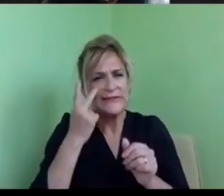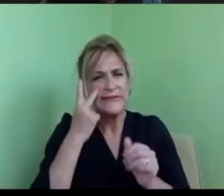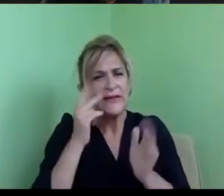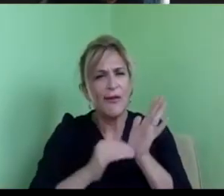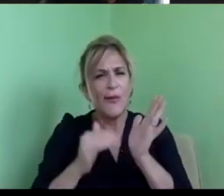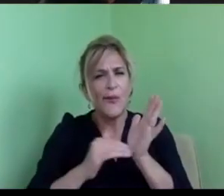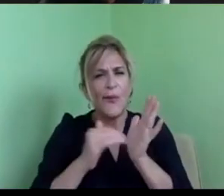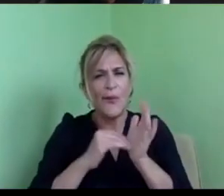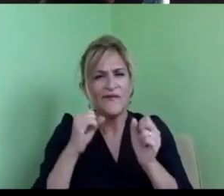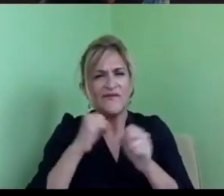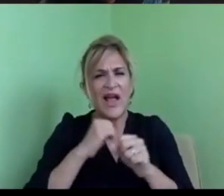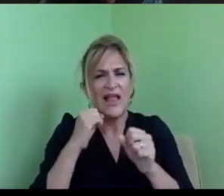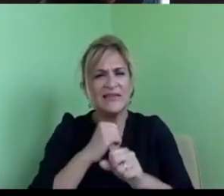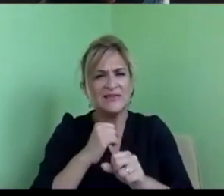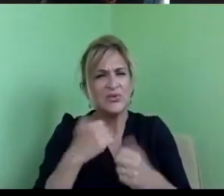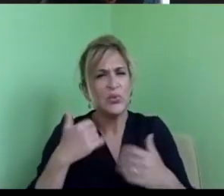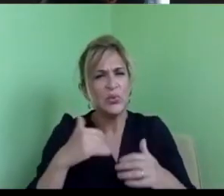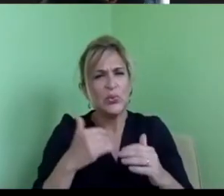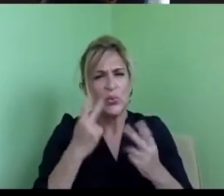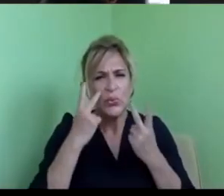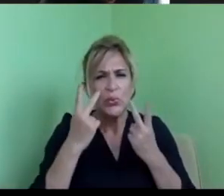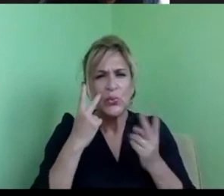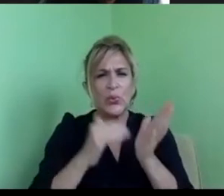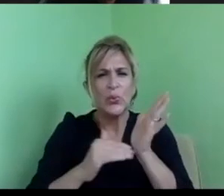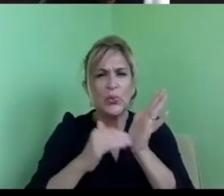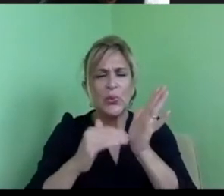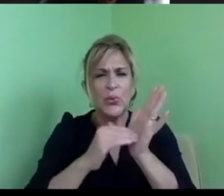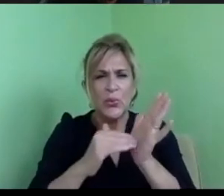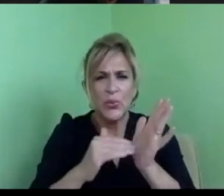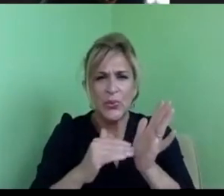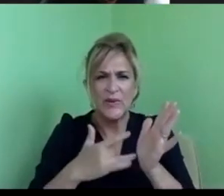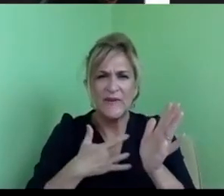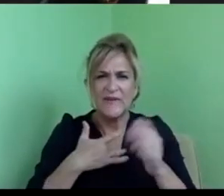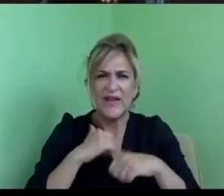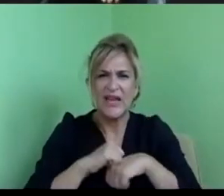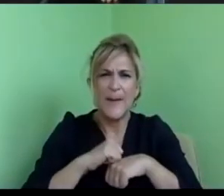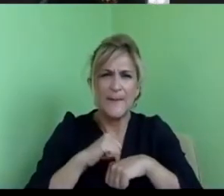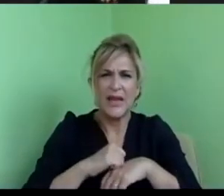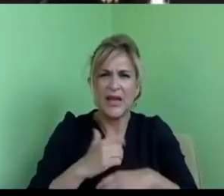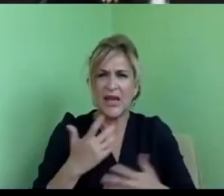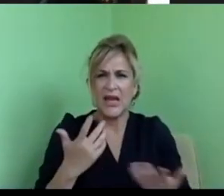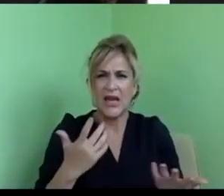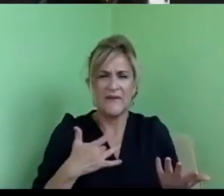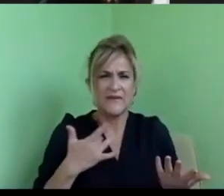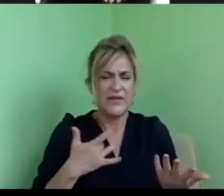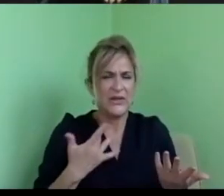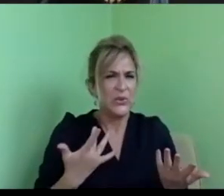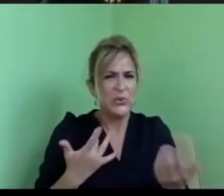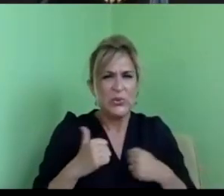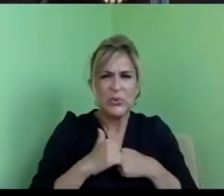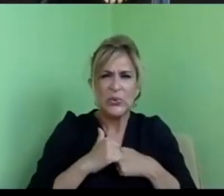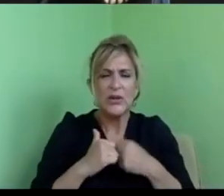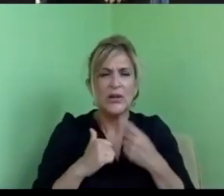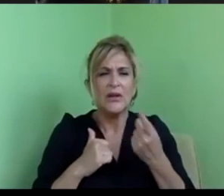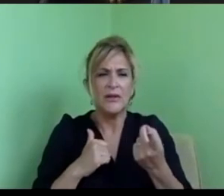over again um is so numbing and it's so yeah it's so and it's